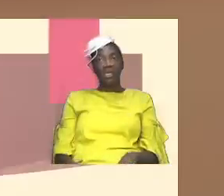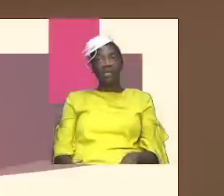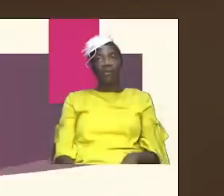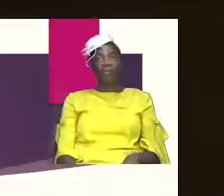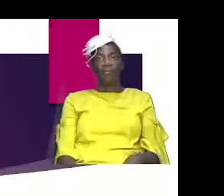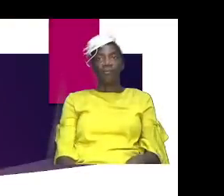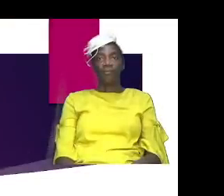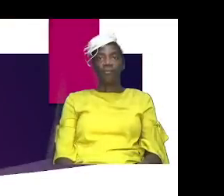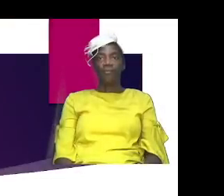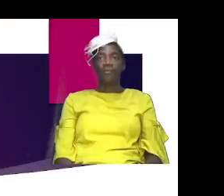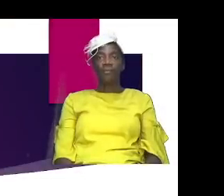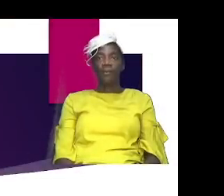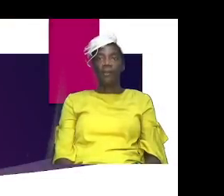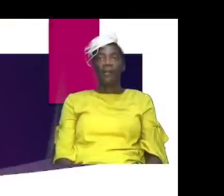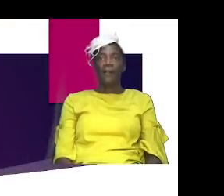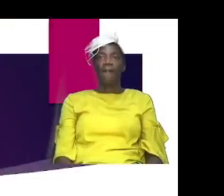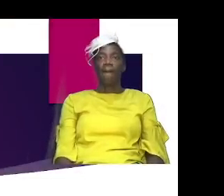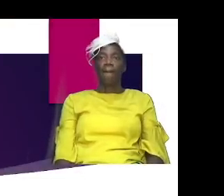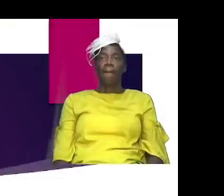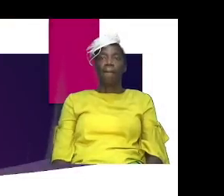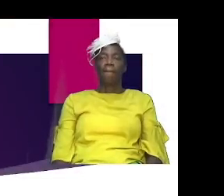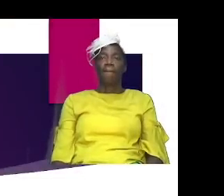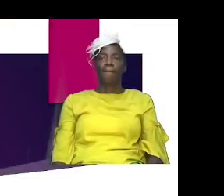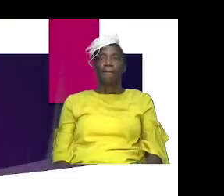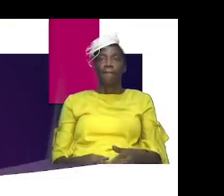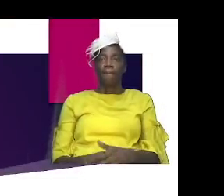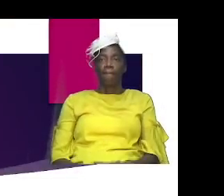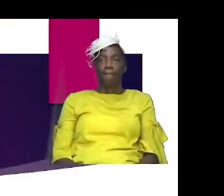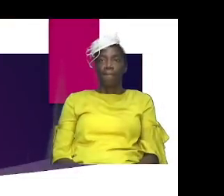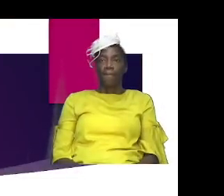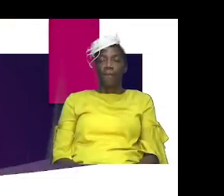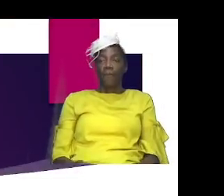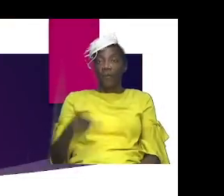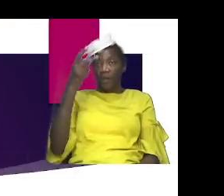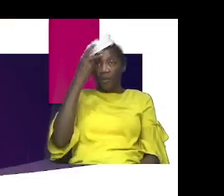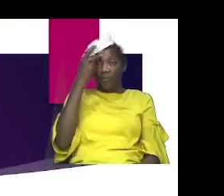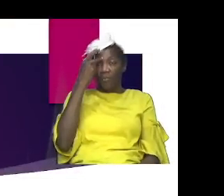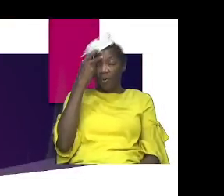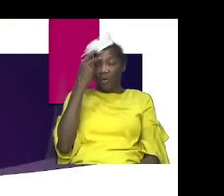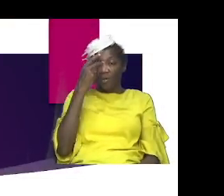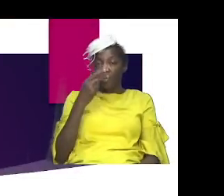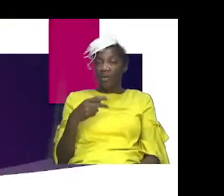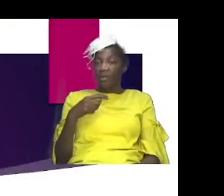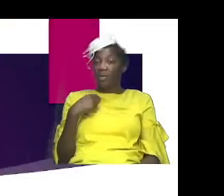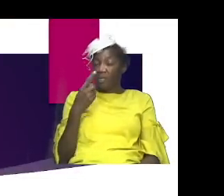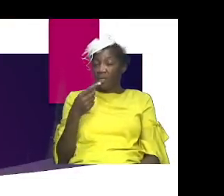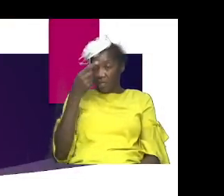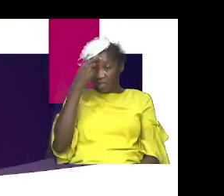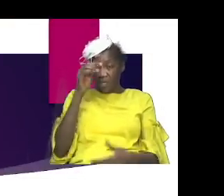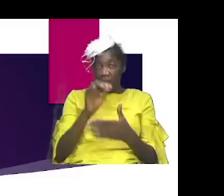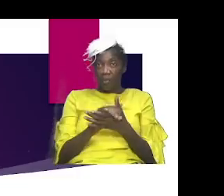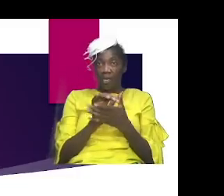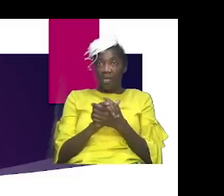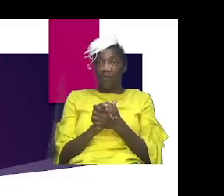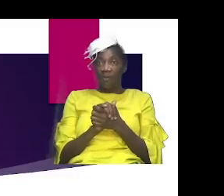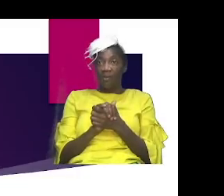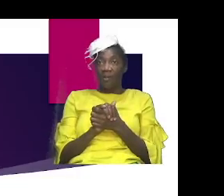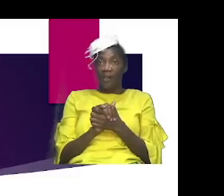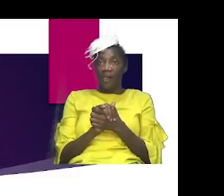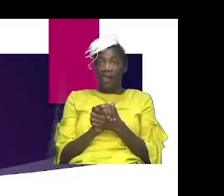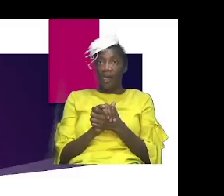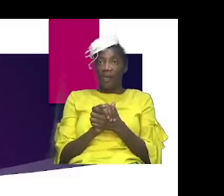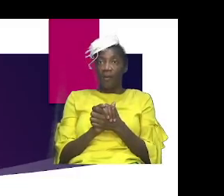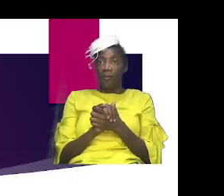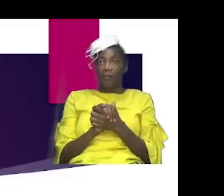last part here. Amen. Amen. So Paul was picturing the believer as a competitor in a